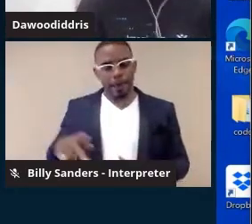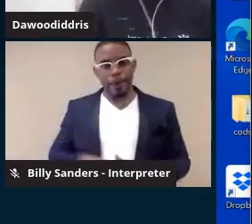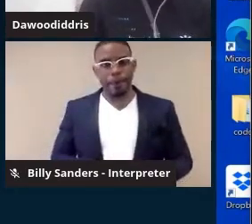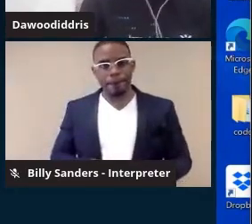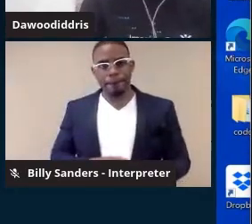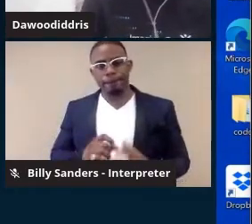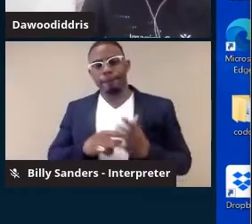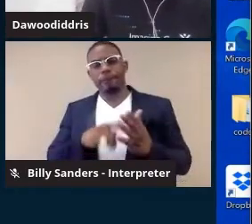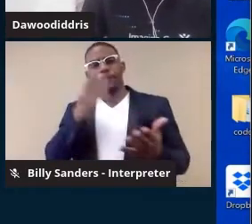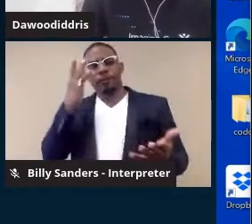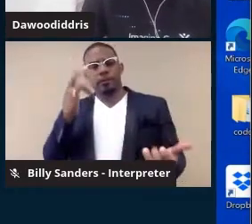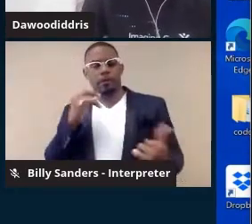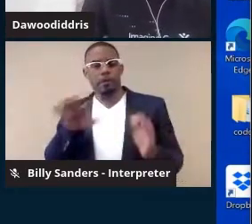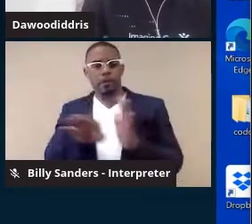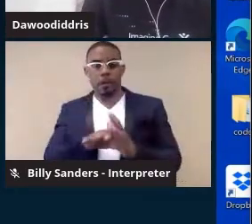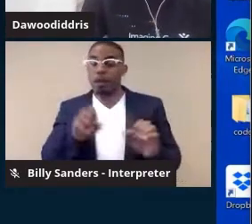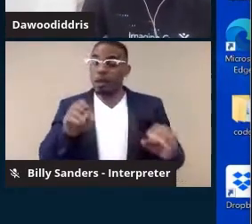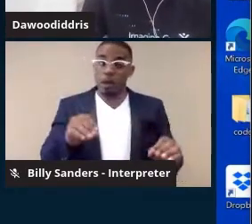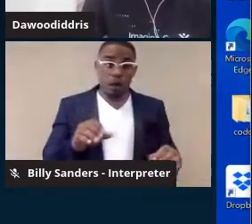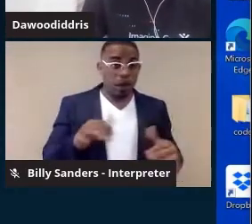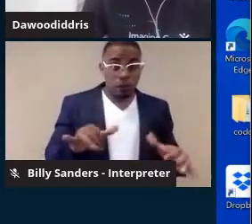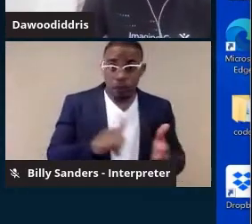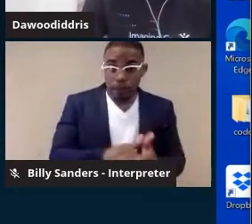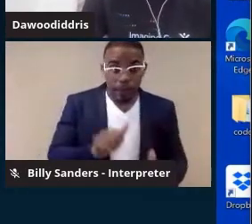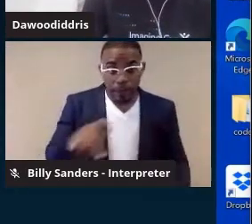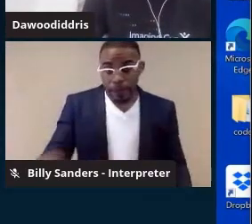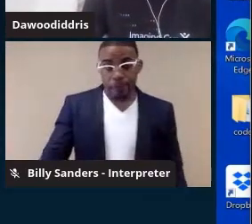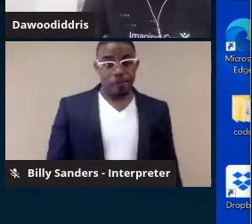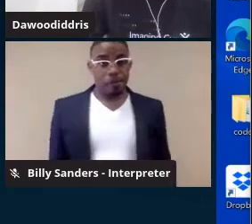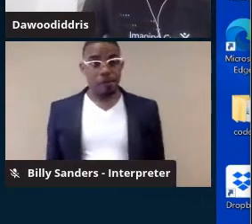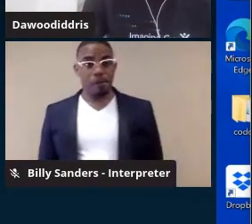I'm actually pulling it in. So let's put that package in.